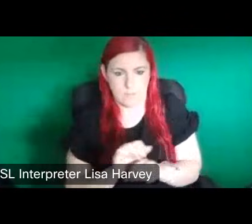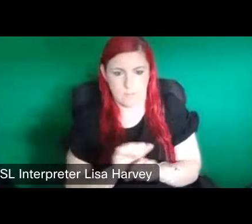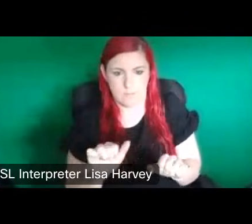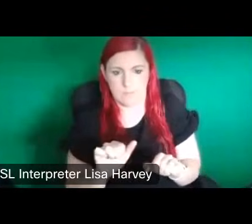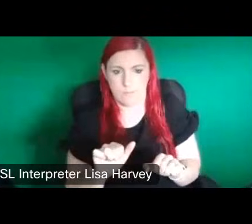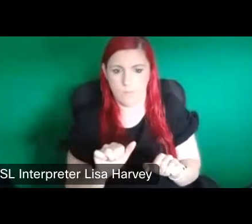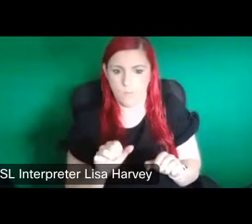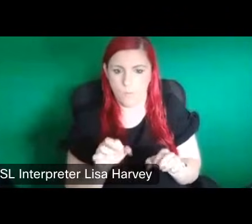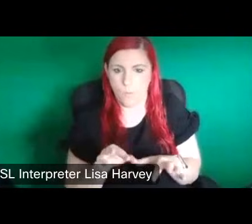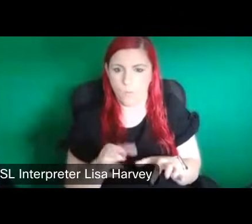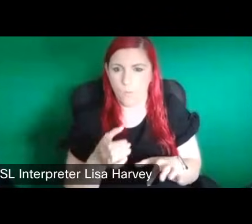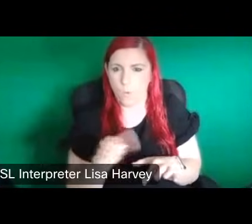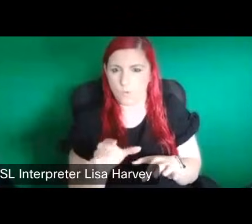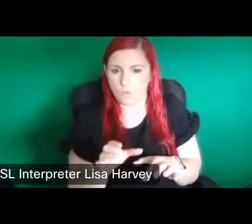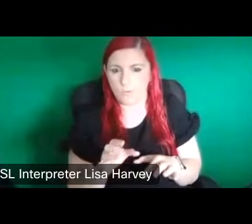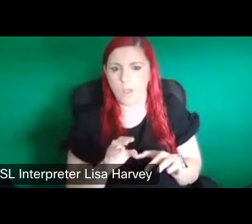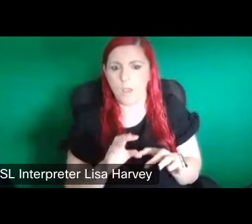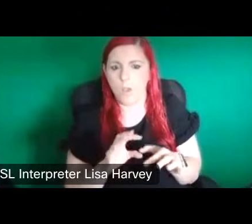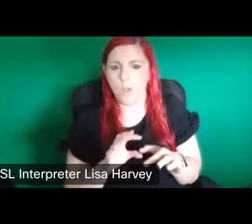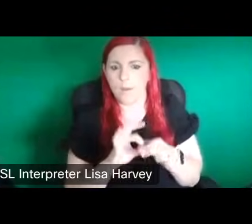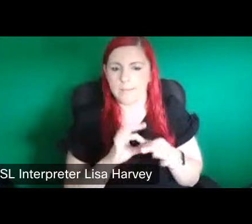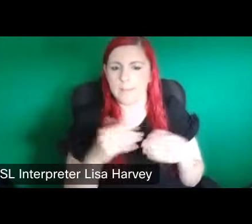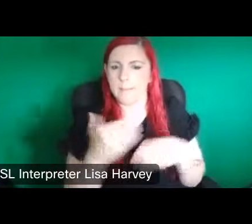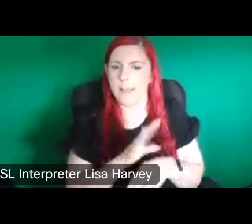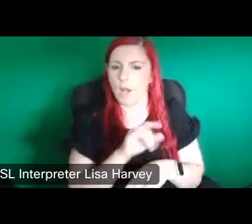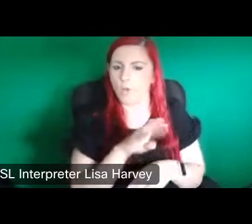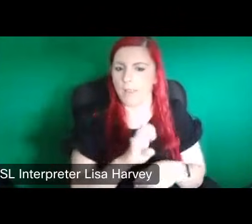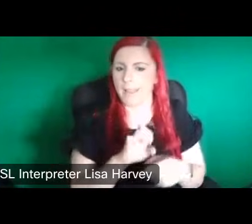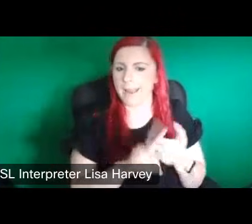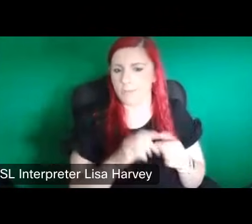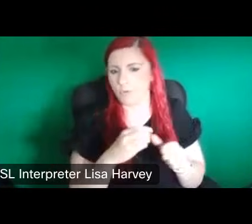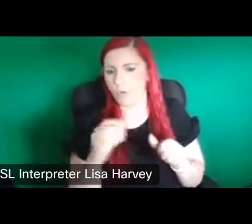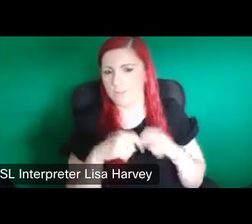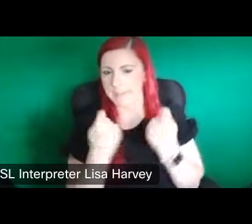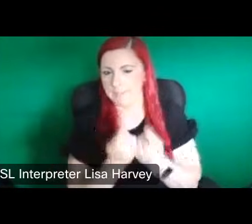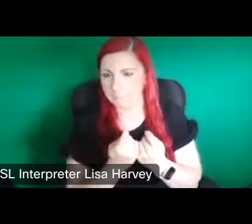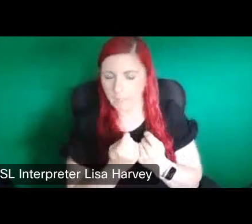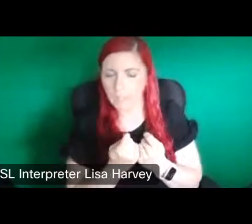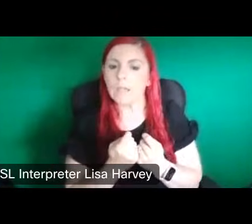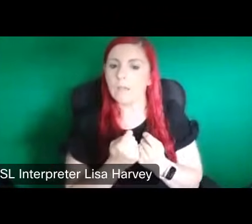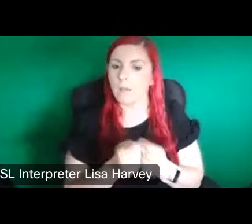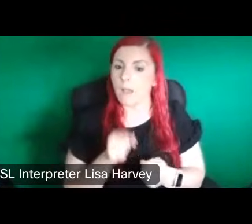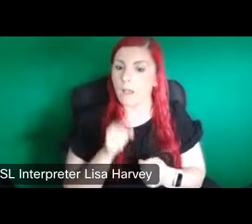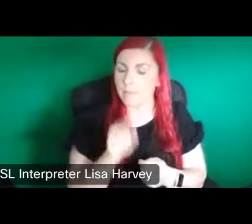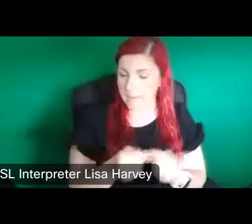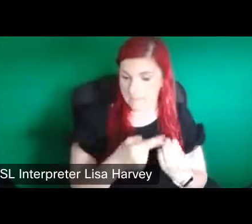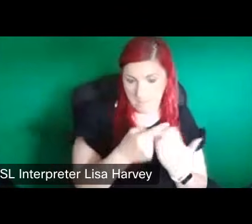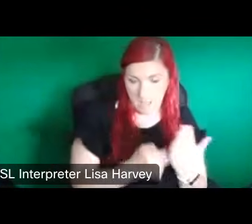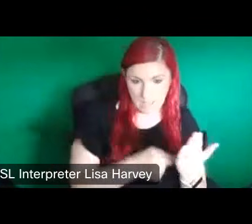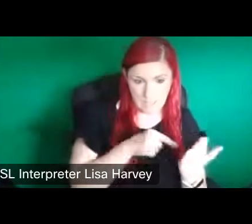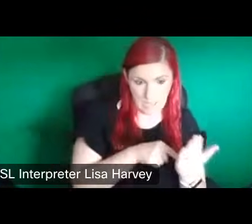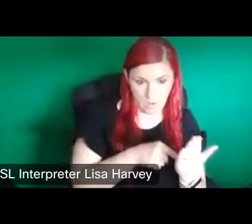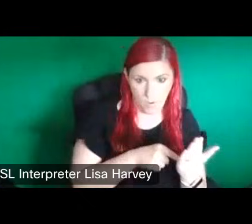coordinated by Lorraine Schwanberg and the wider team. And that policy or that